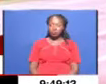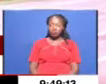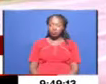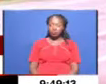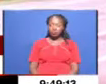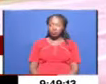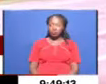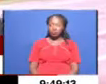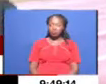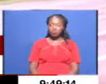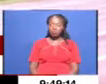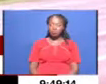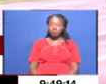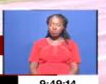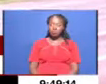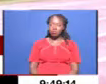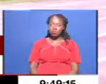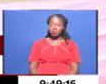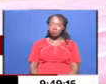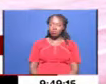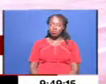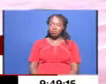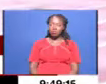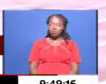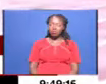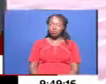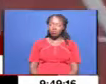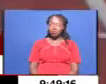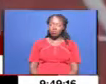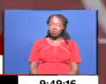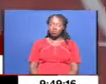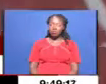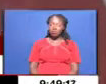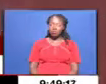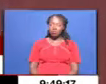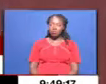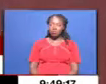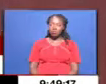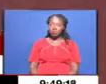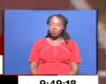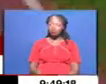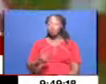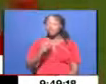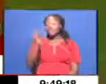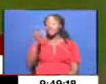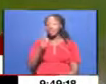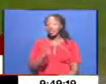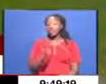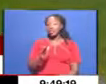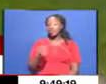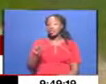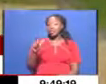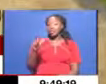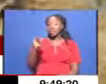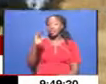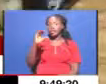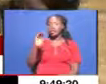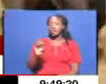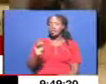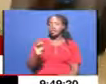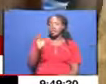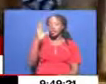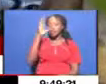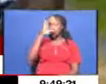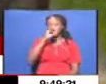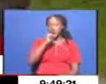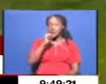I thought, this time round I need to try and think about myself, yeah. Another Kenyan, Alice Atieno Odhiambo, missed the women's javelin